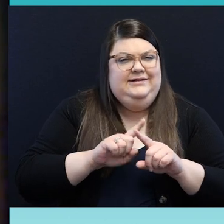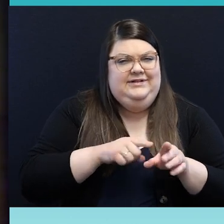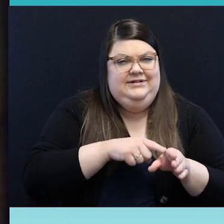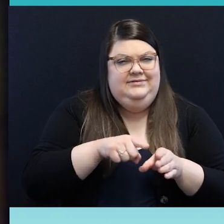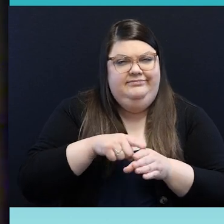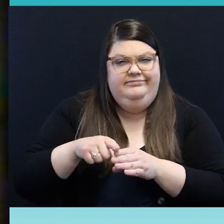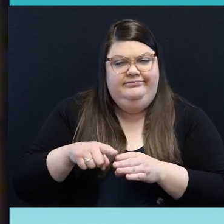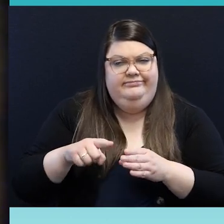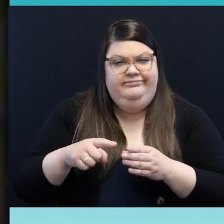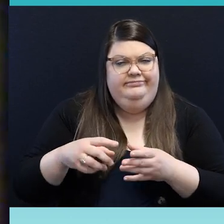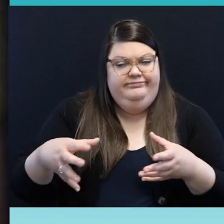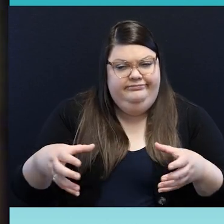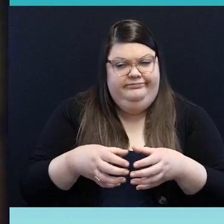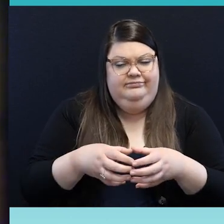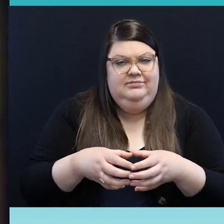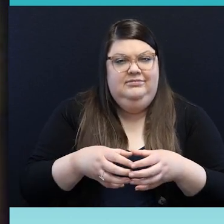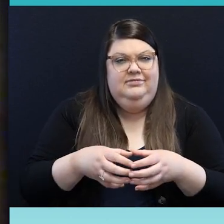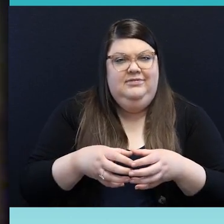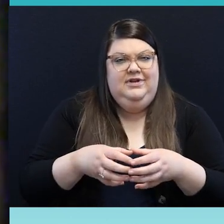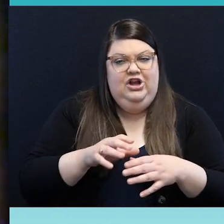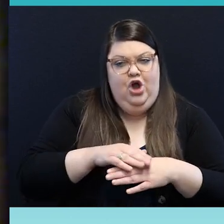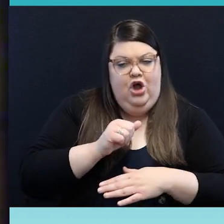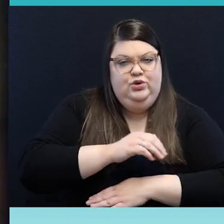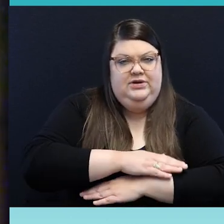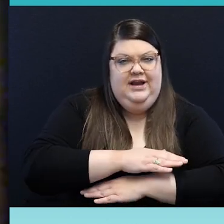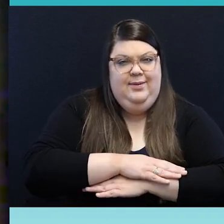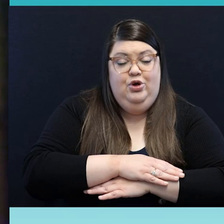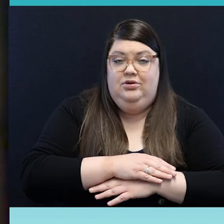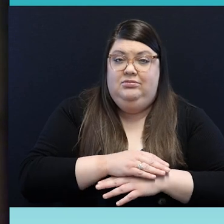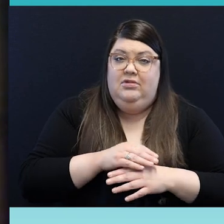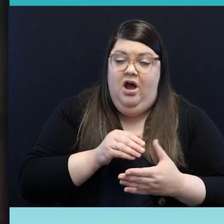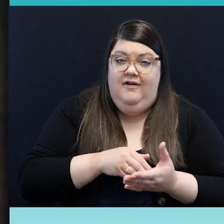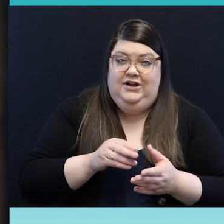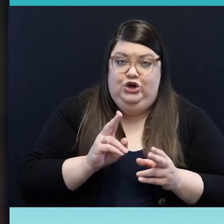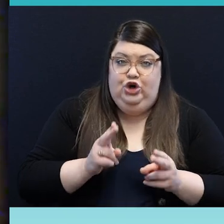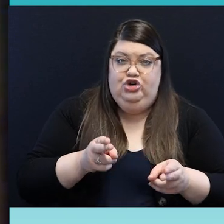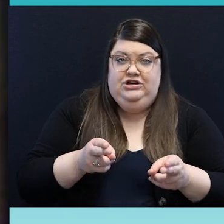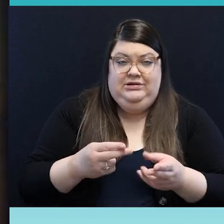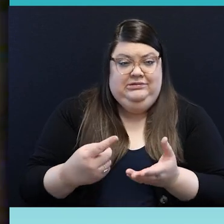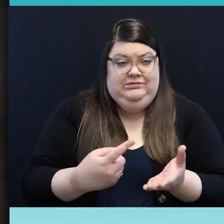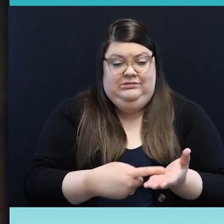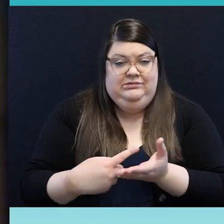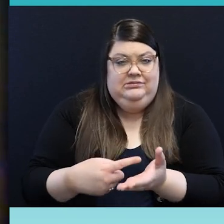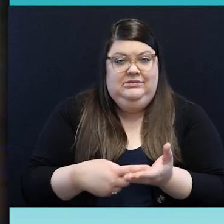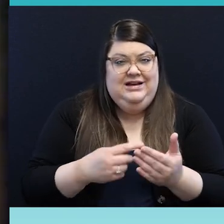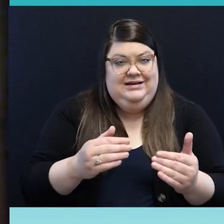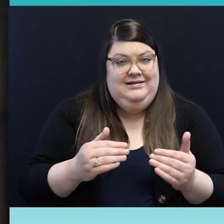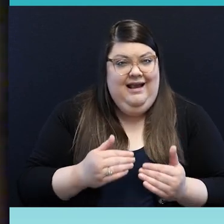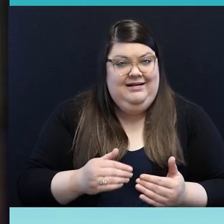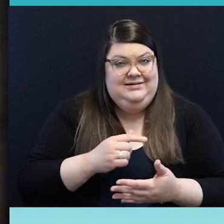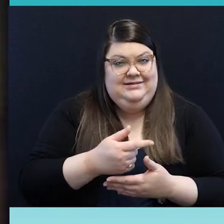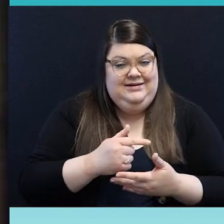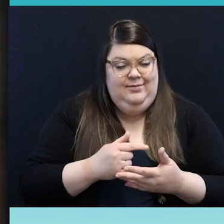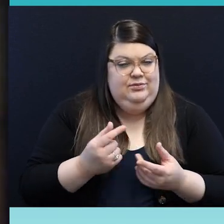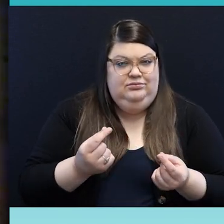literally called to the table, often urgently, to discuss next steps